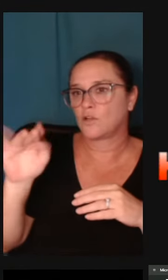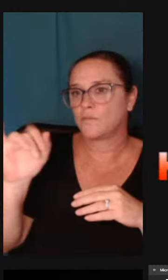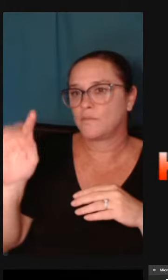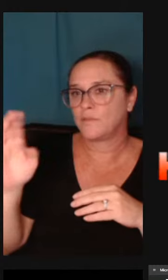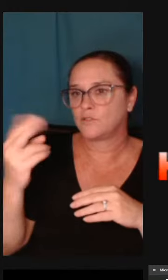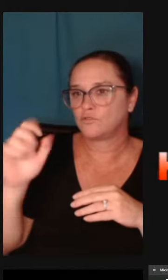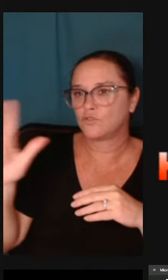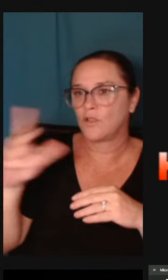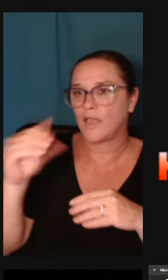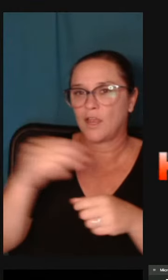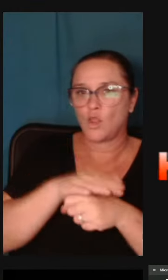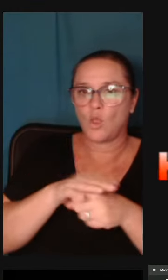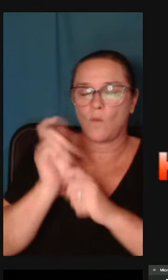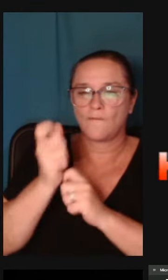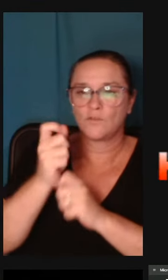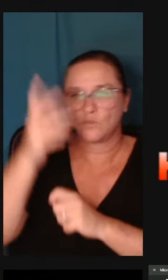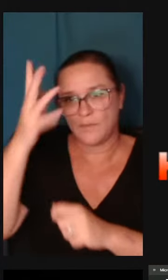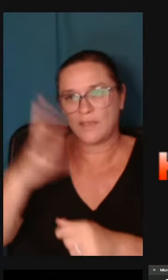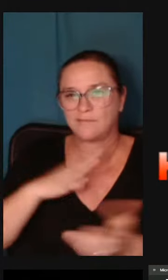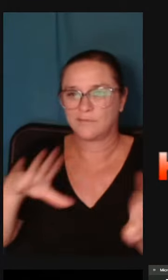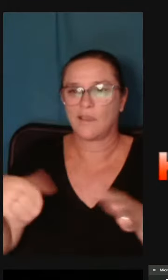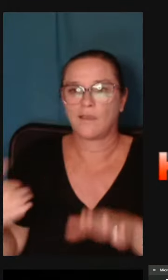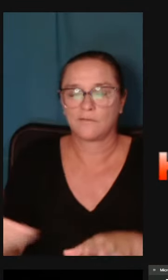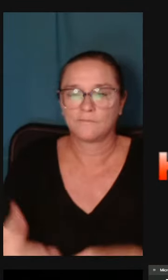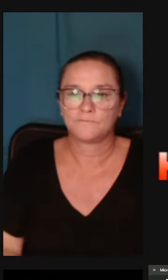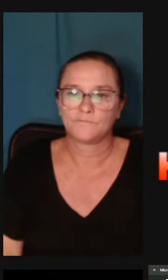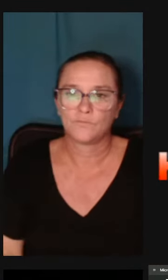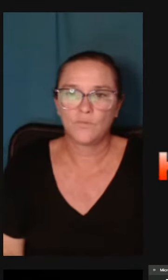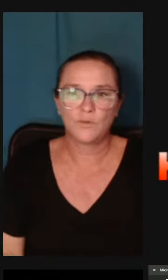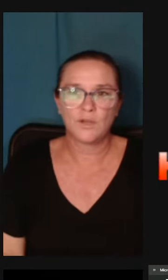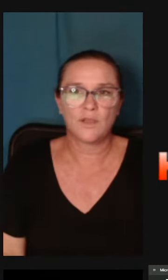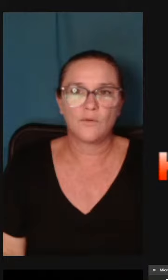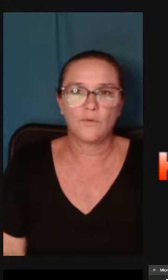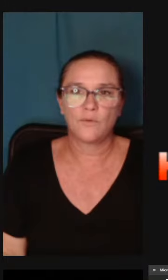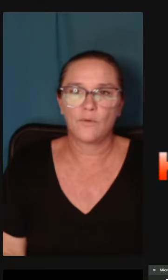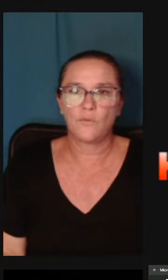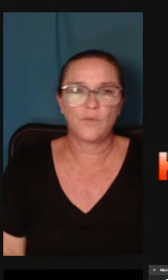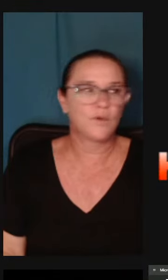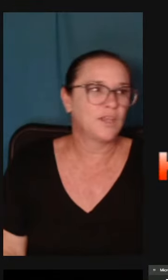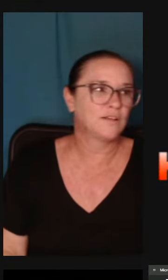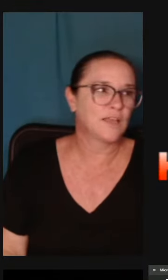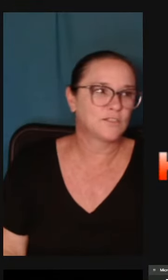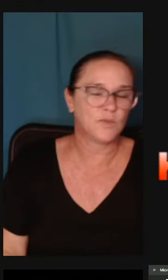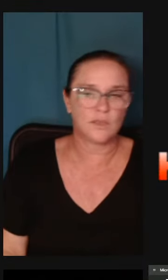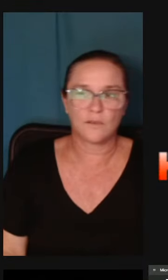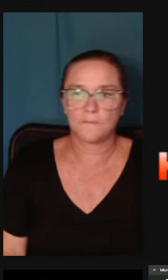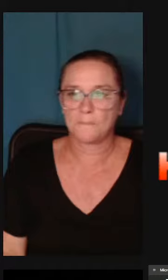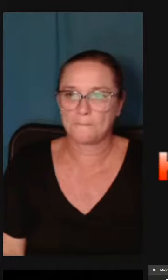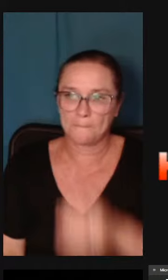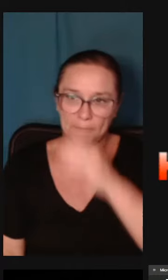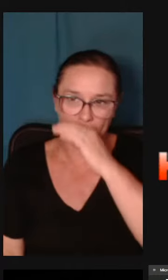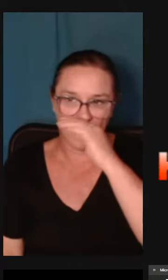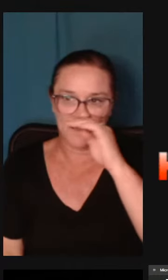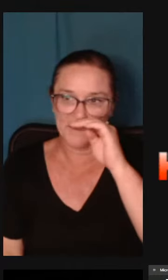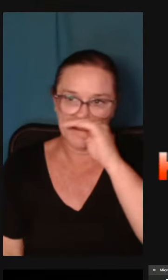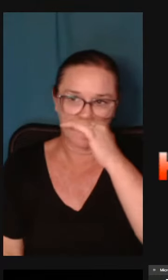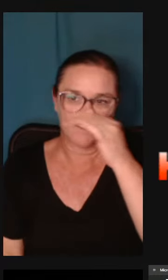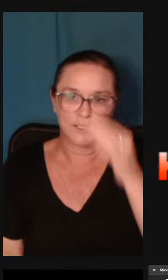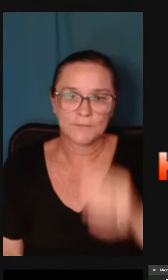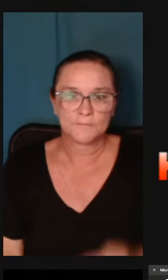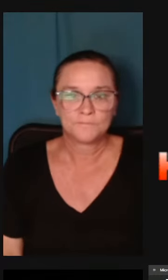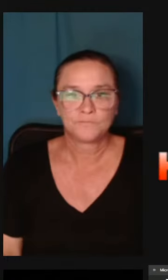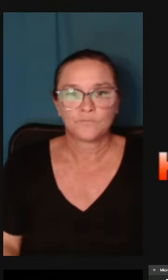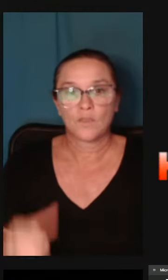fisherman, died in the event. Right, so this is interesting. I myself was not aware that the scouting group had been split in